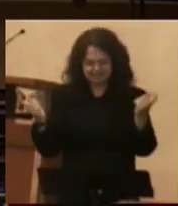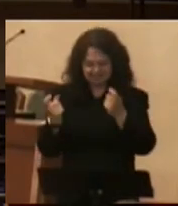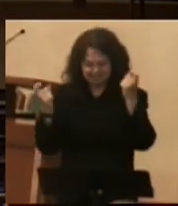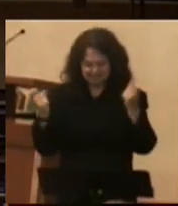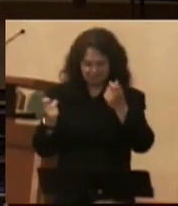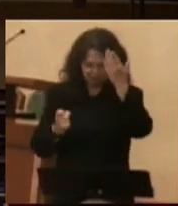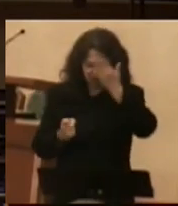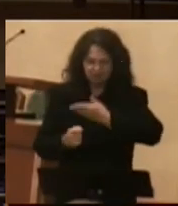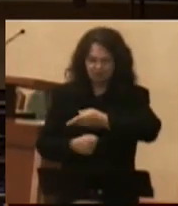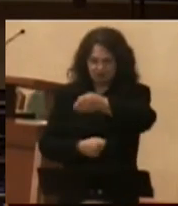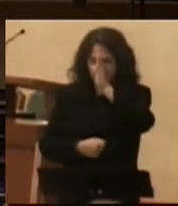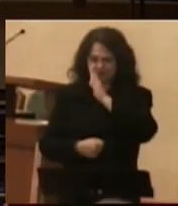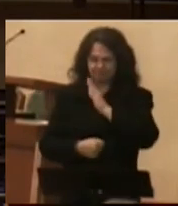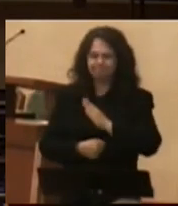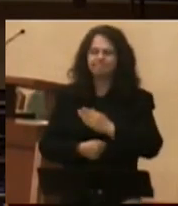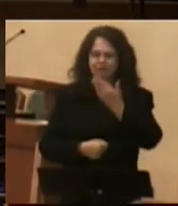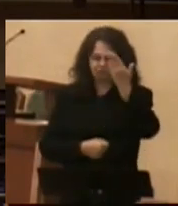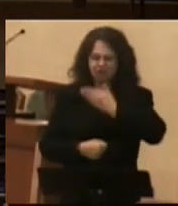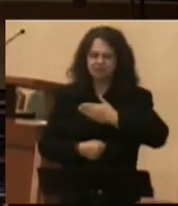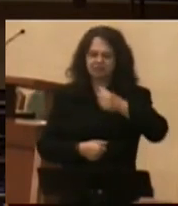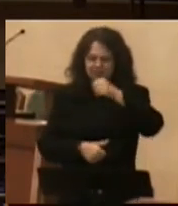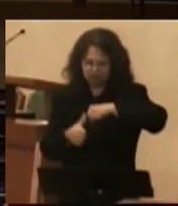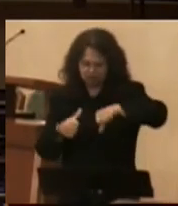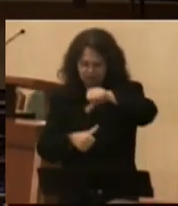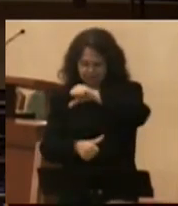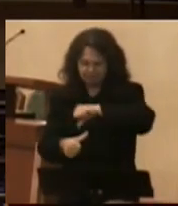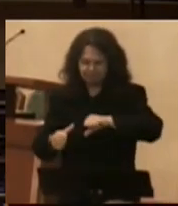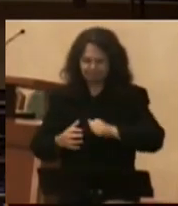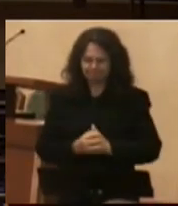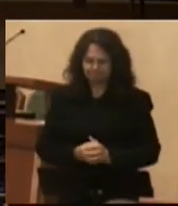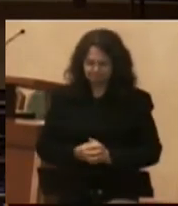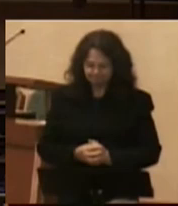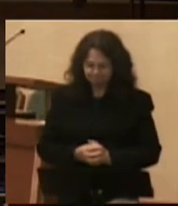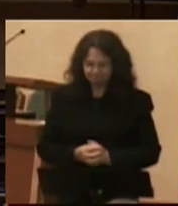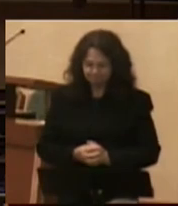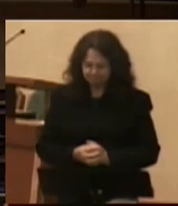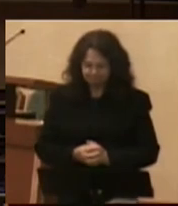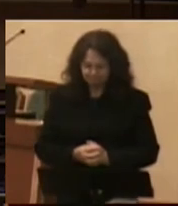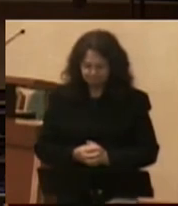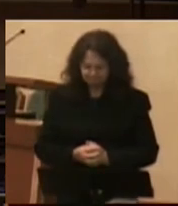in the presence of God and in the presence of one another.